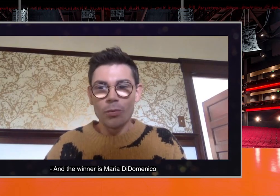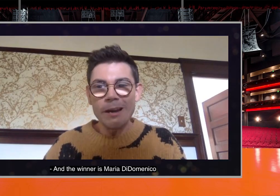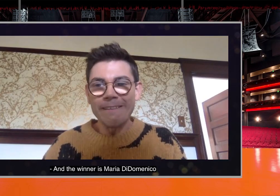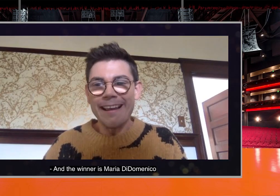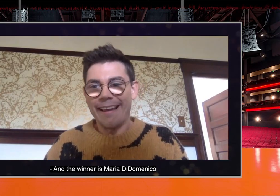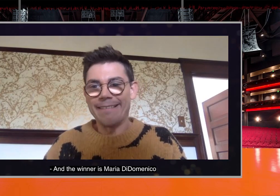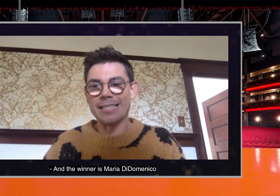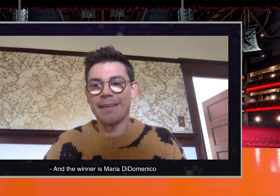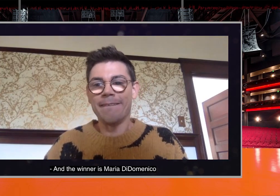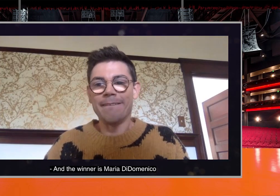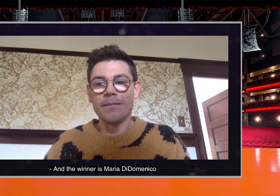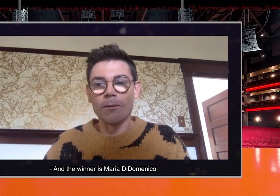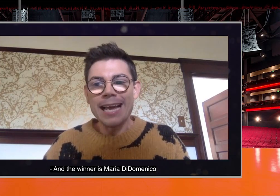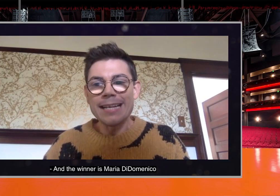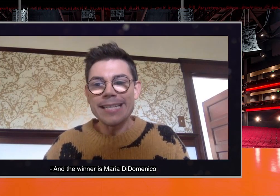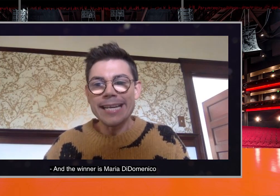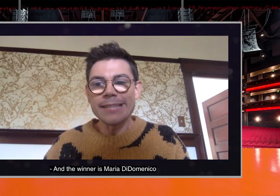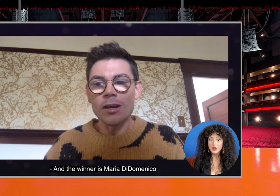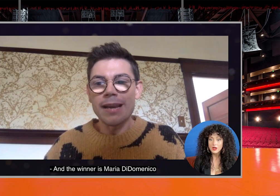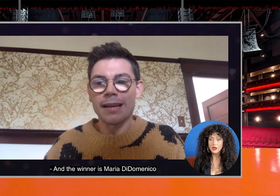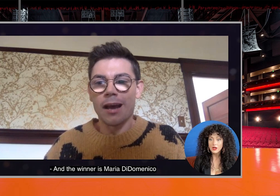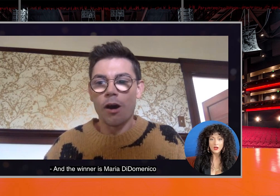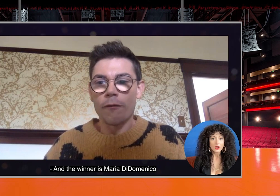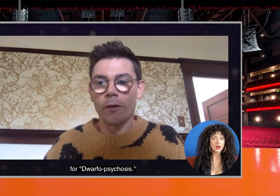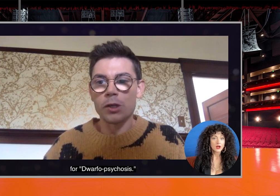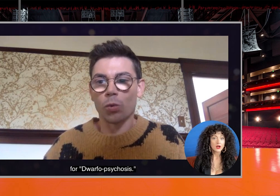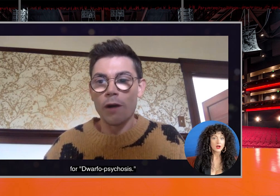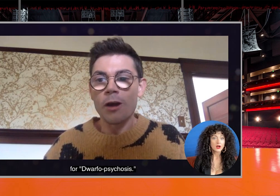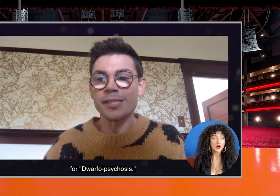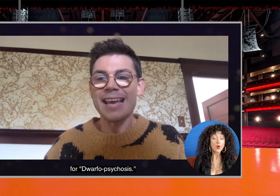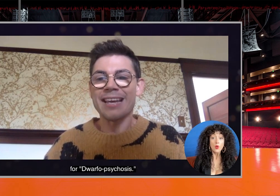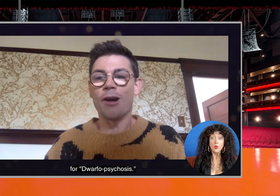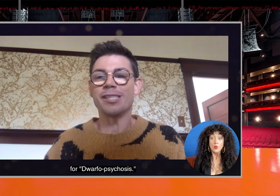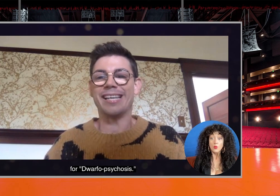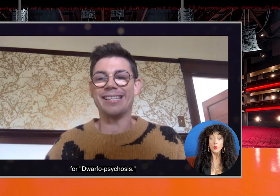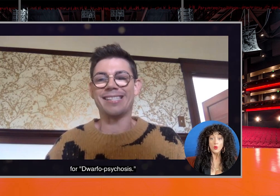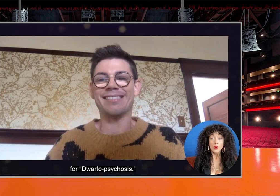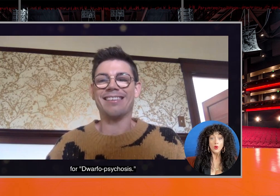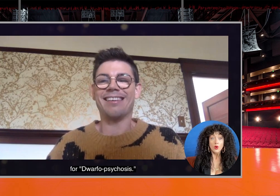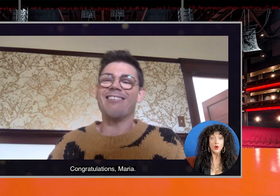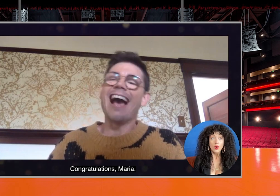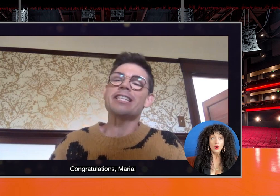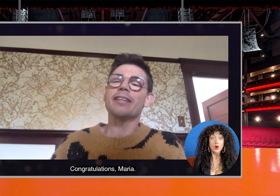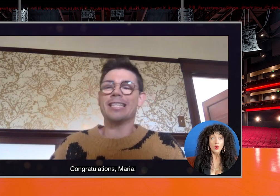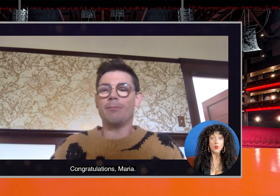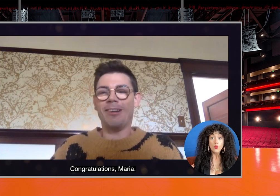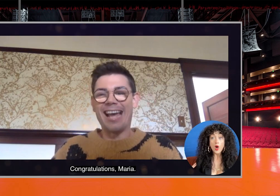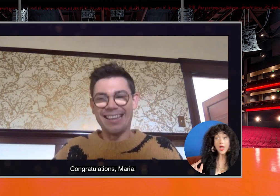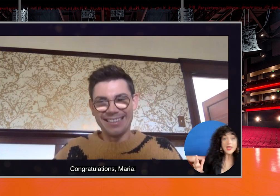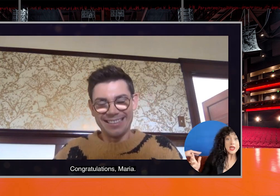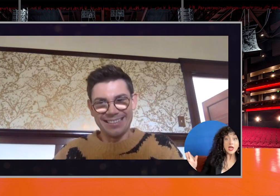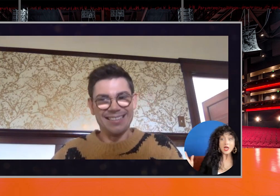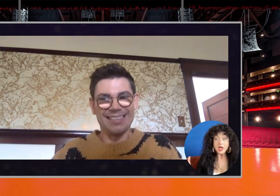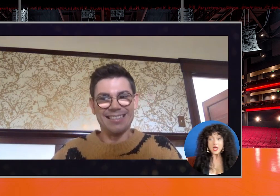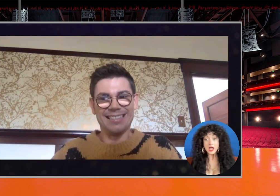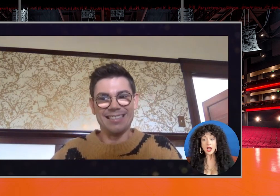And the winner is Maria D. Domenico for dwarfopsychosis. Congratulations,